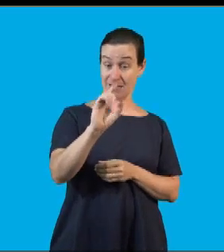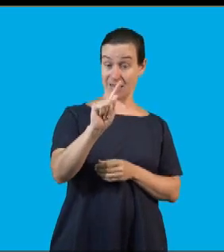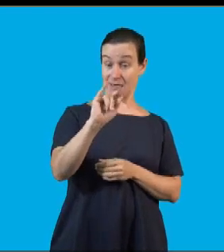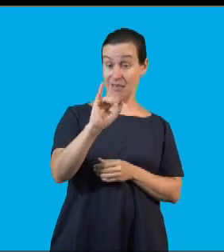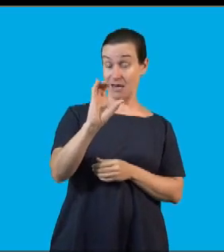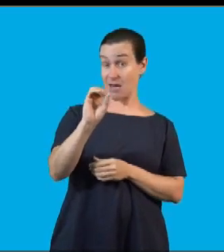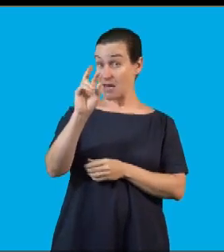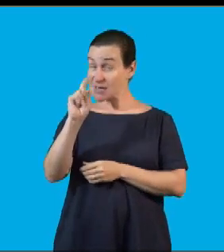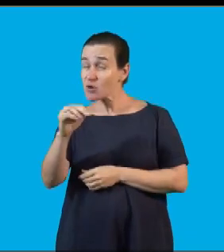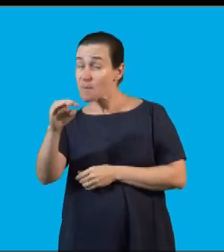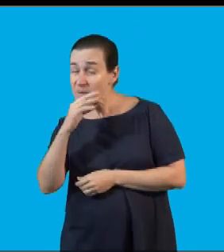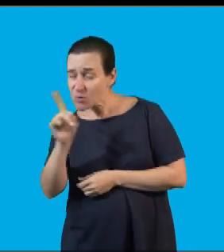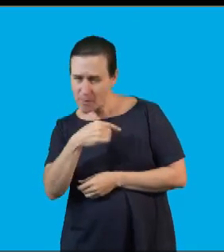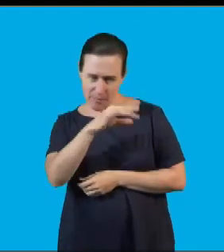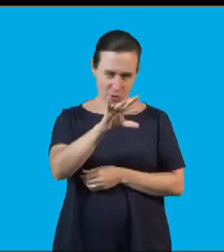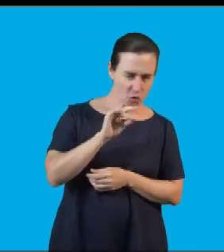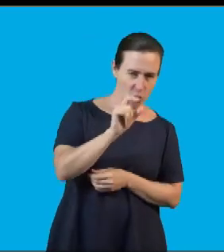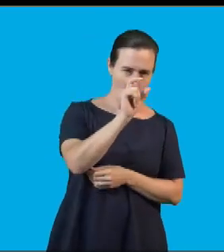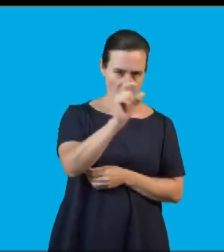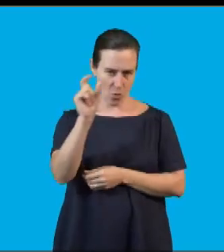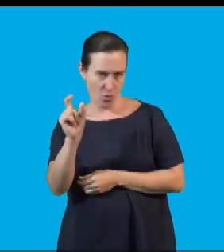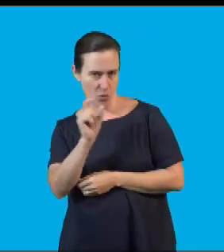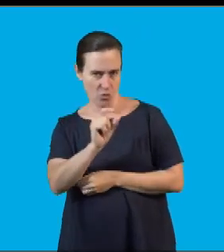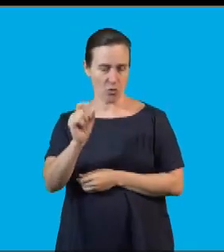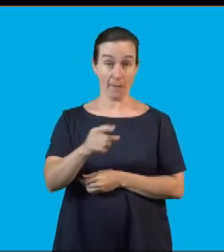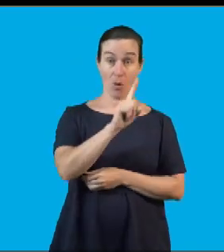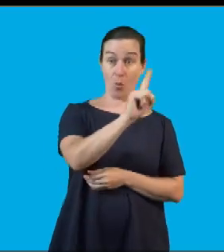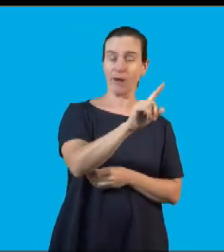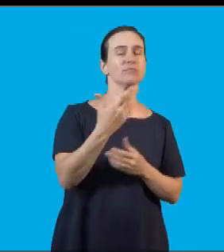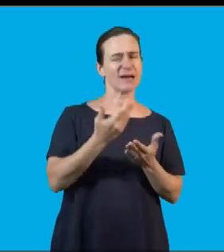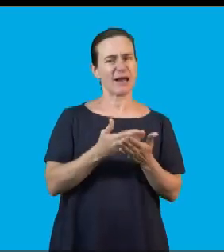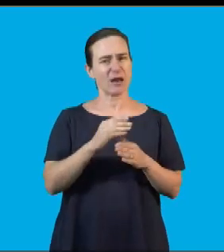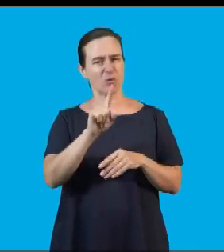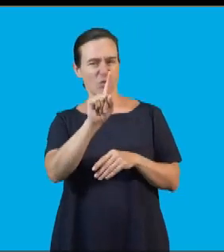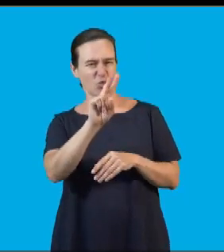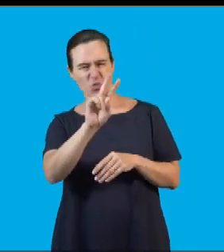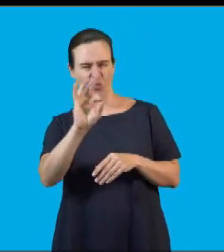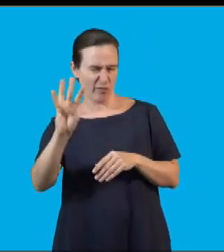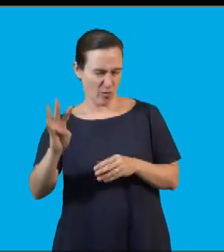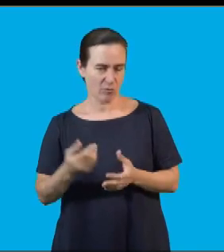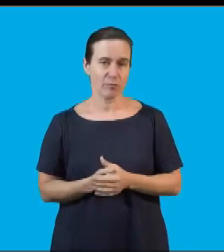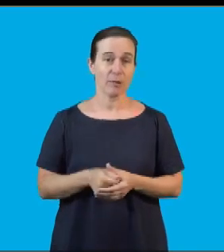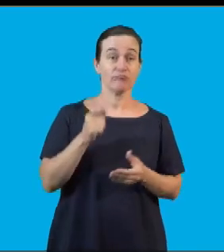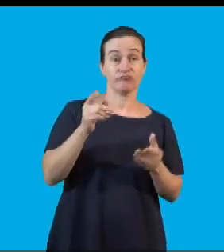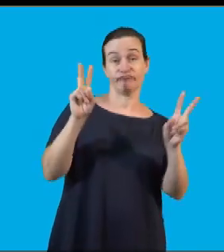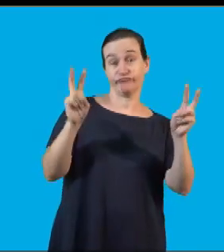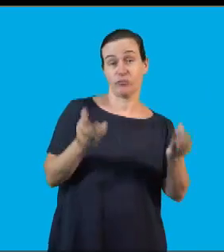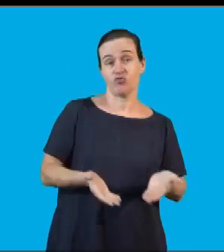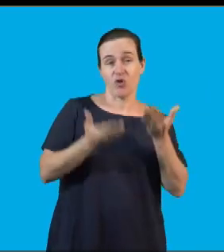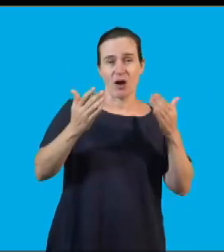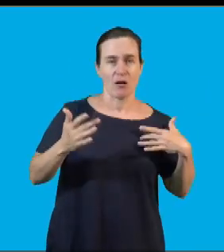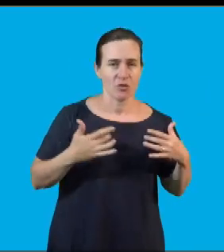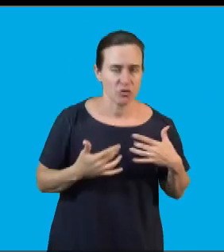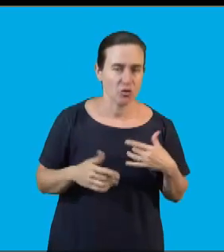must provide diction. Diction doesn't have to be only one word, it could be more than one word. So raises concerns, risk of